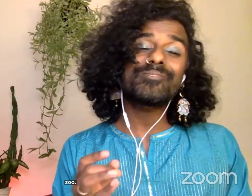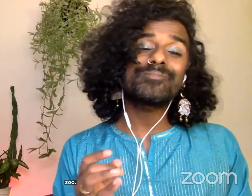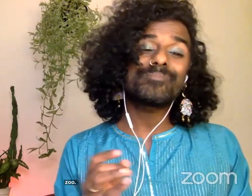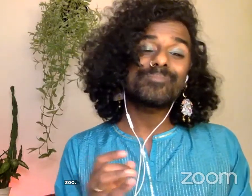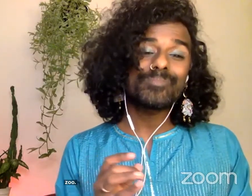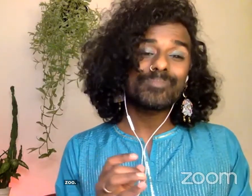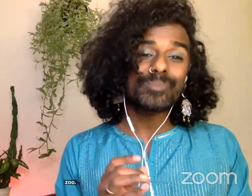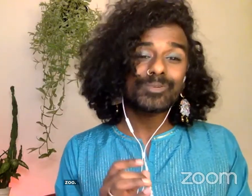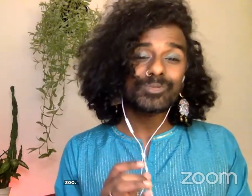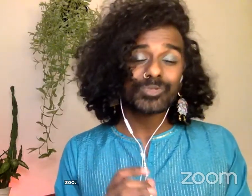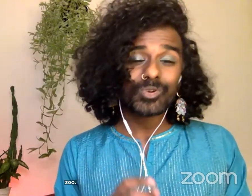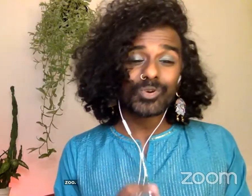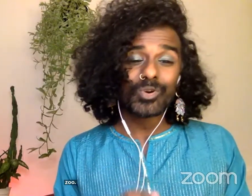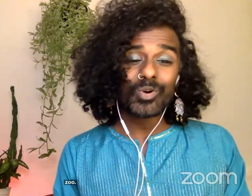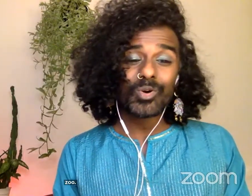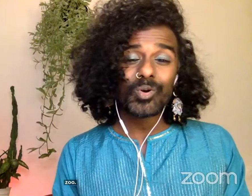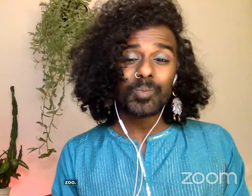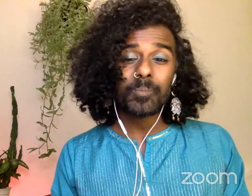Zomfam,